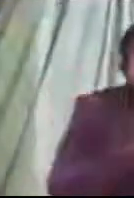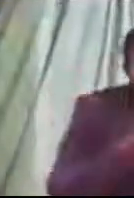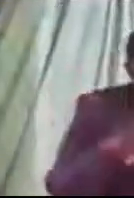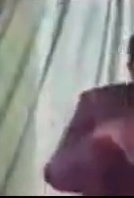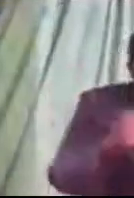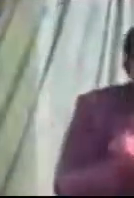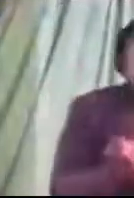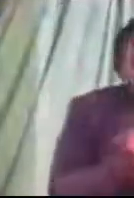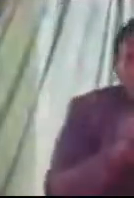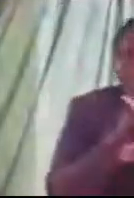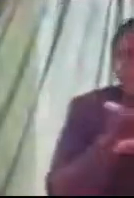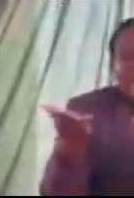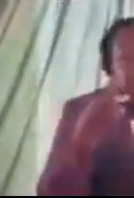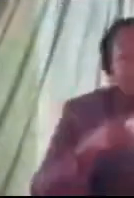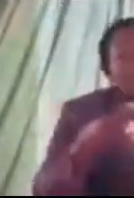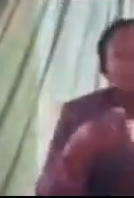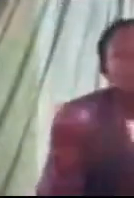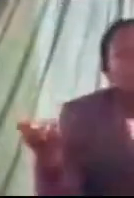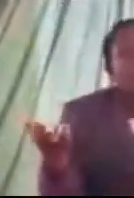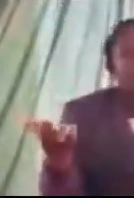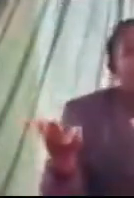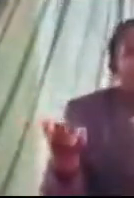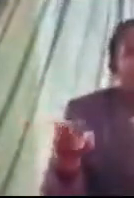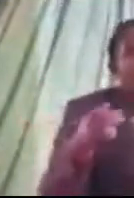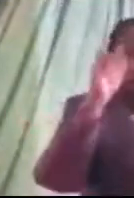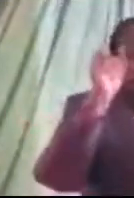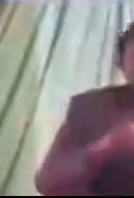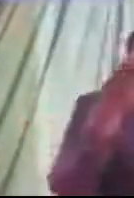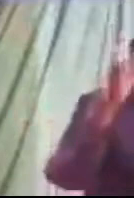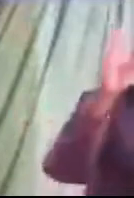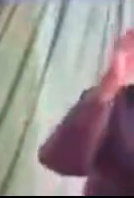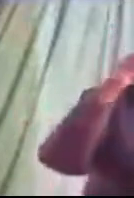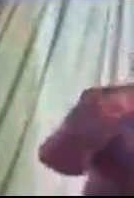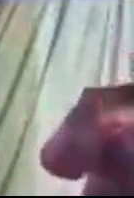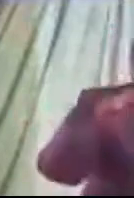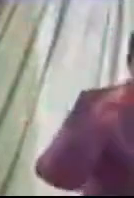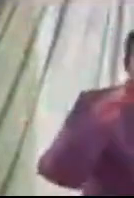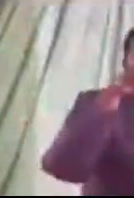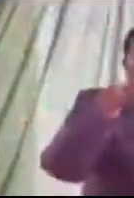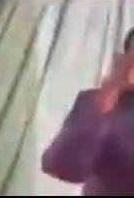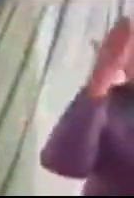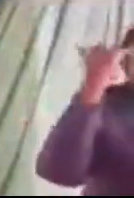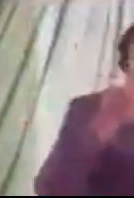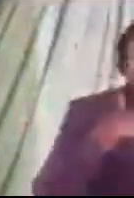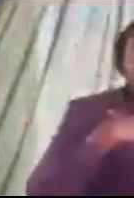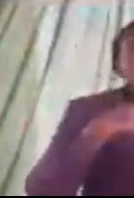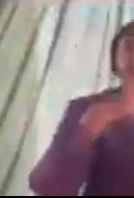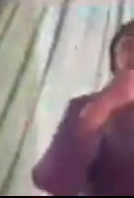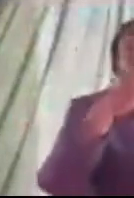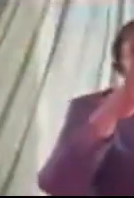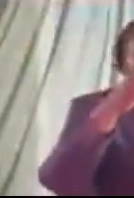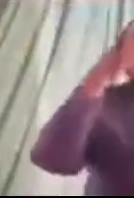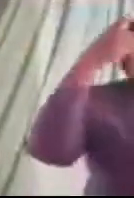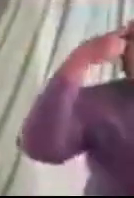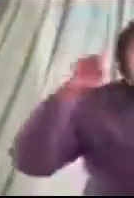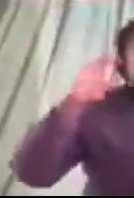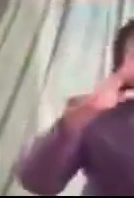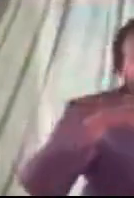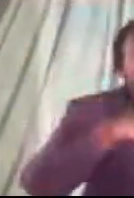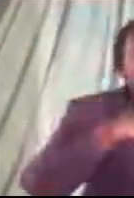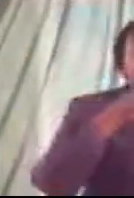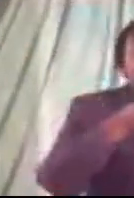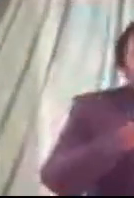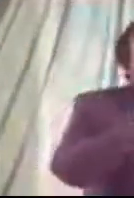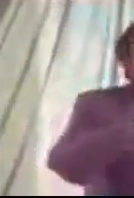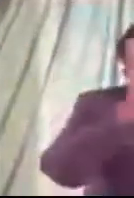was. That's why you need to be specific. And that is why I'm saying you correct me, because this is historical.